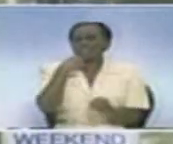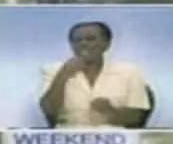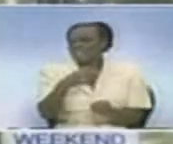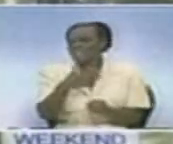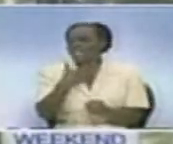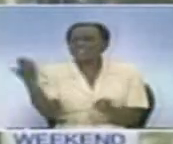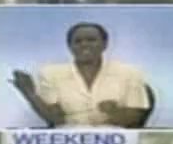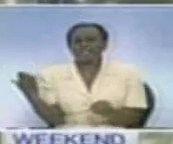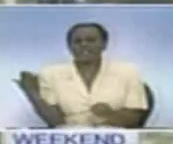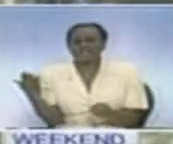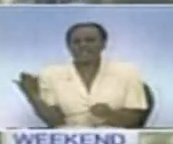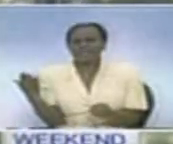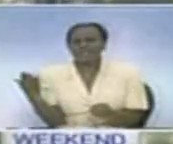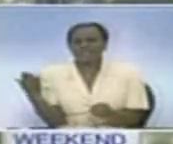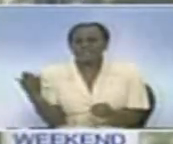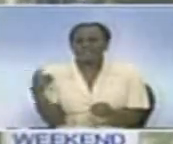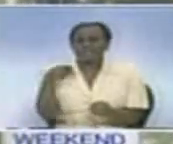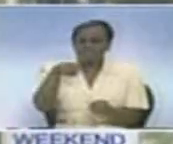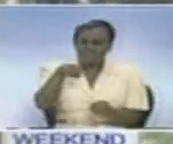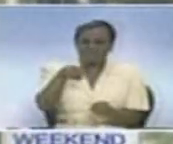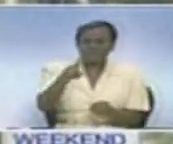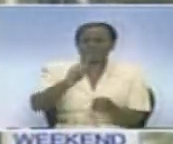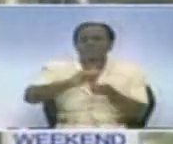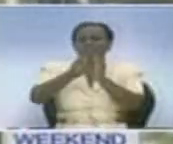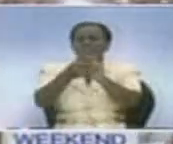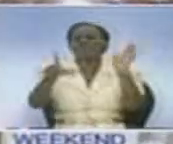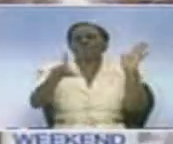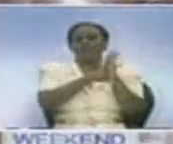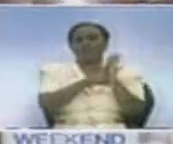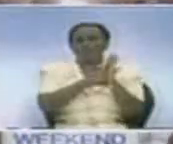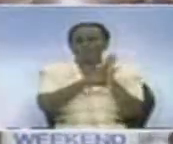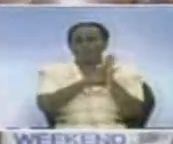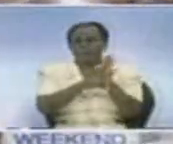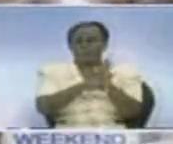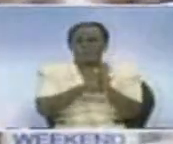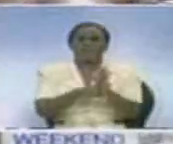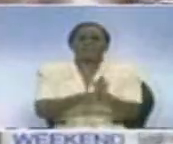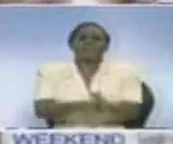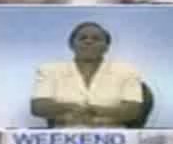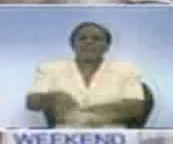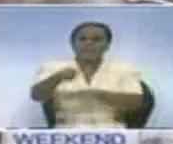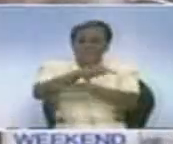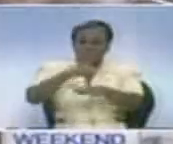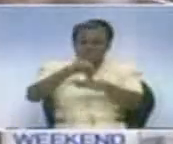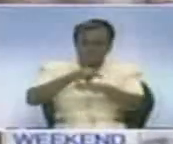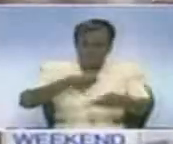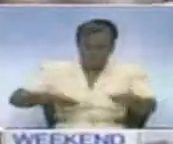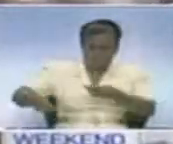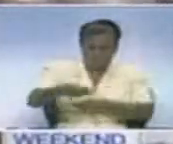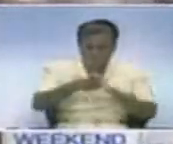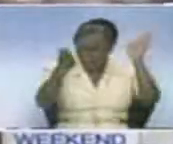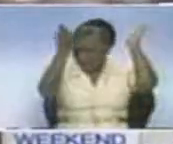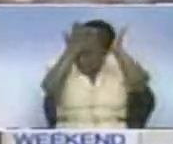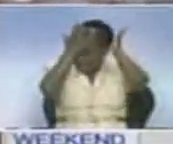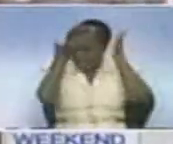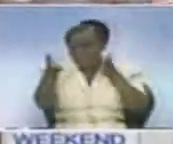chochote, ya kwamba wewe umekeuka sheria. Staging the national dialogue forays in Kakamega,